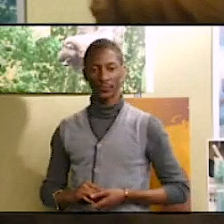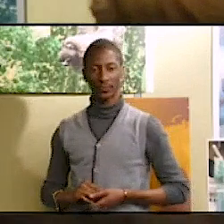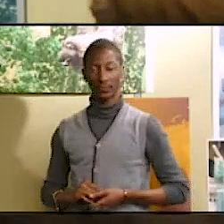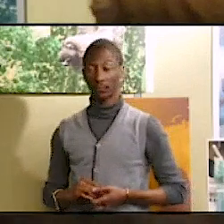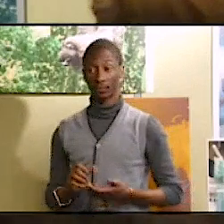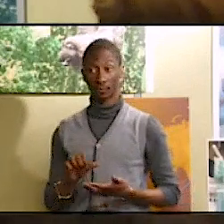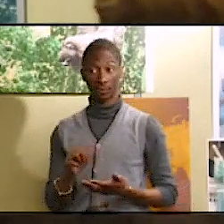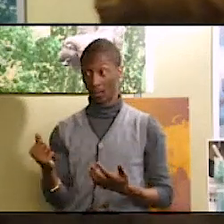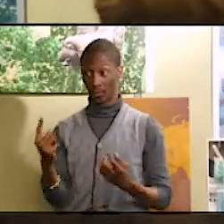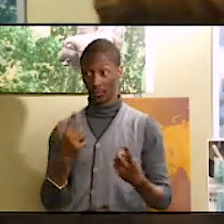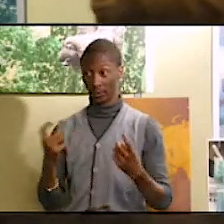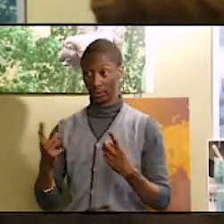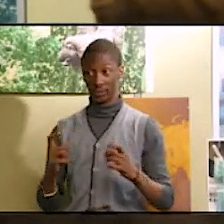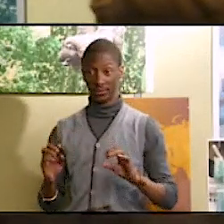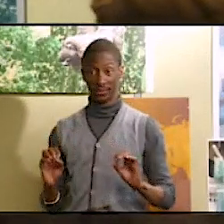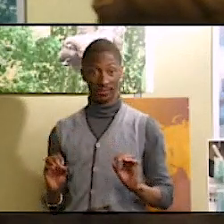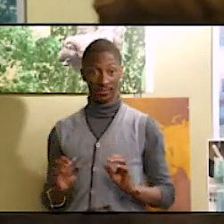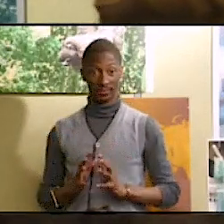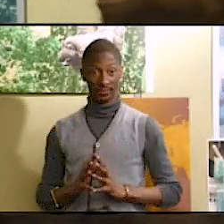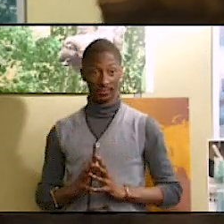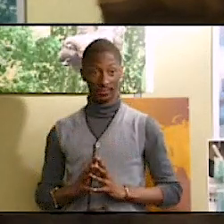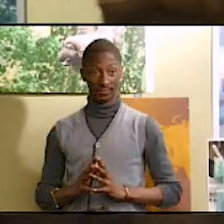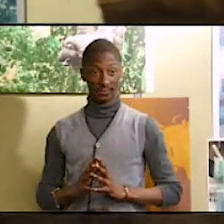Any other questions?